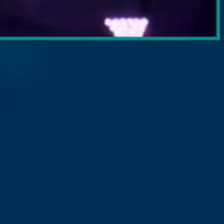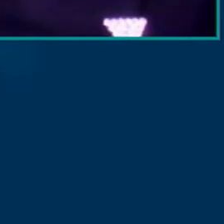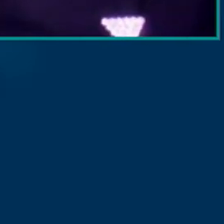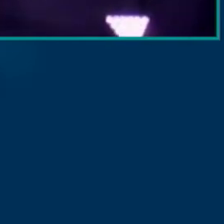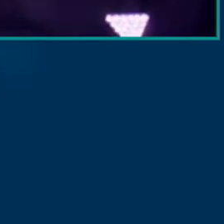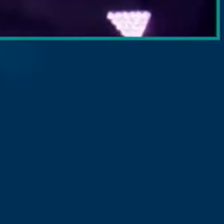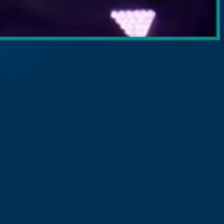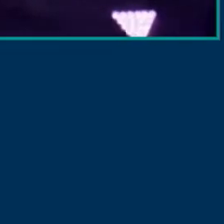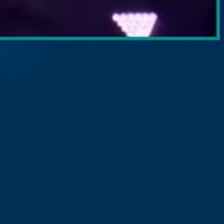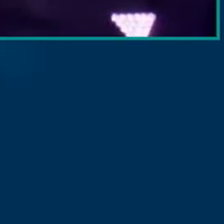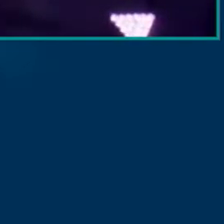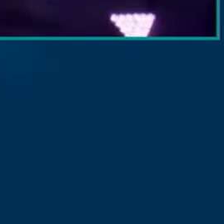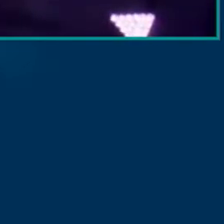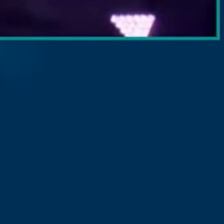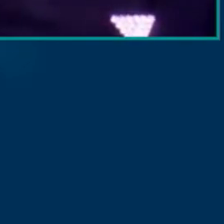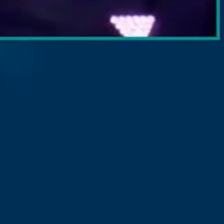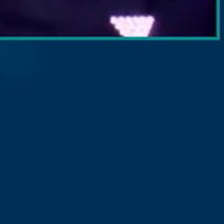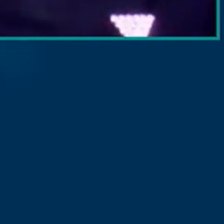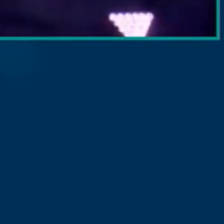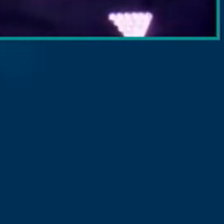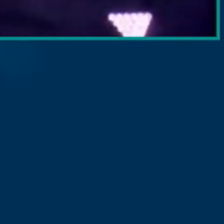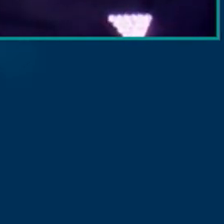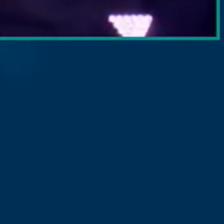UN guidance